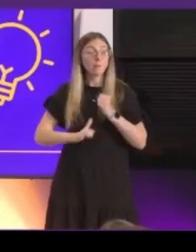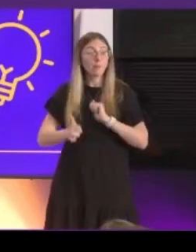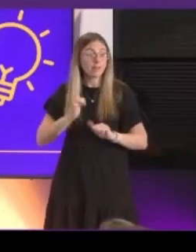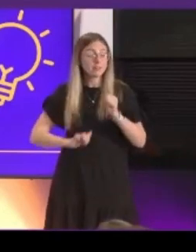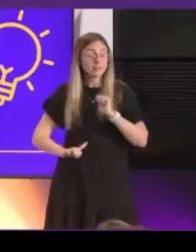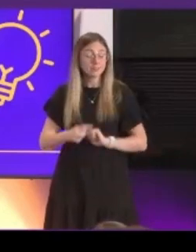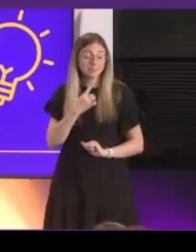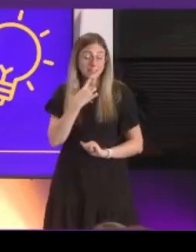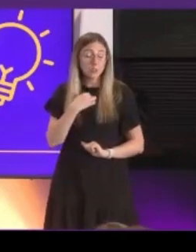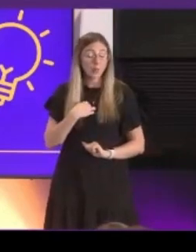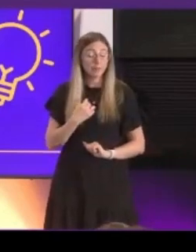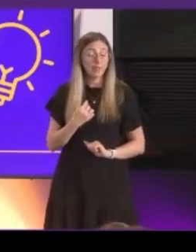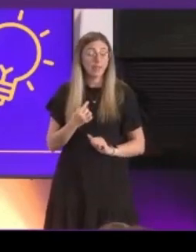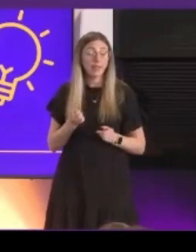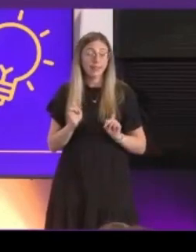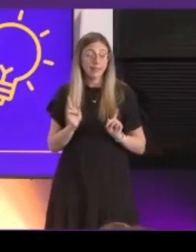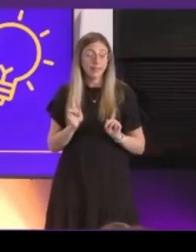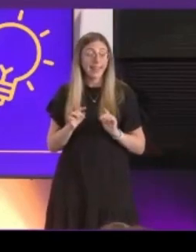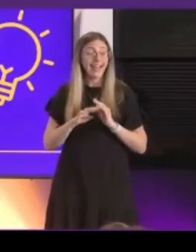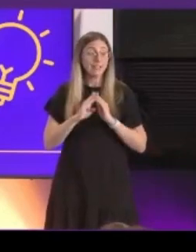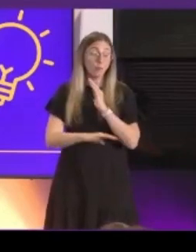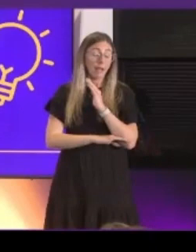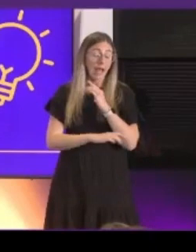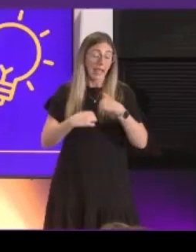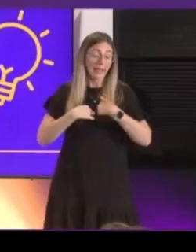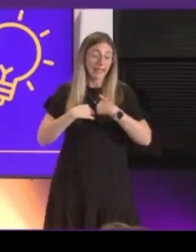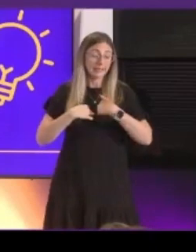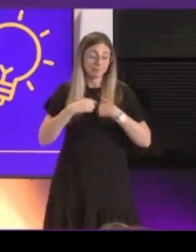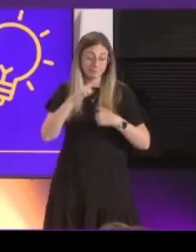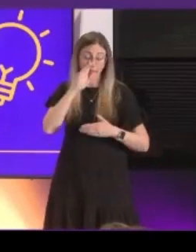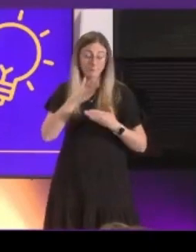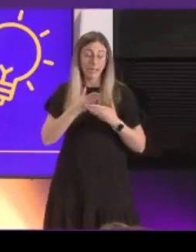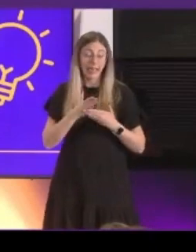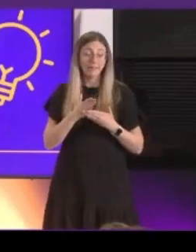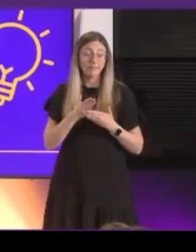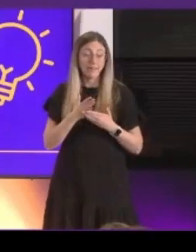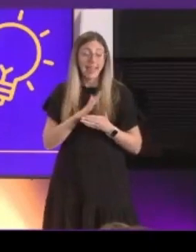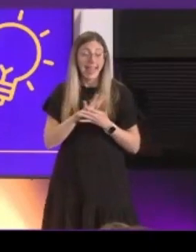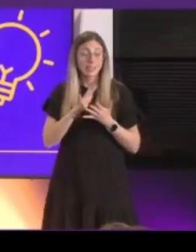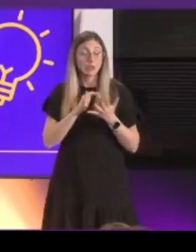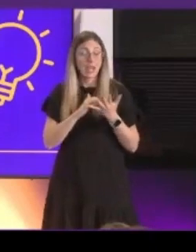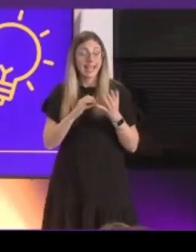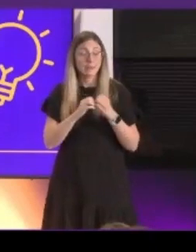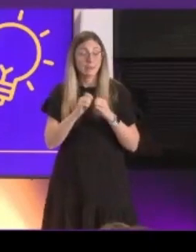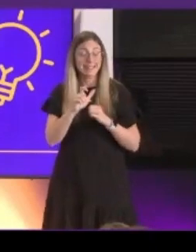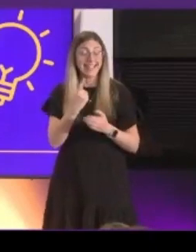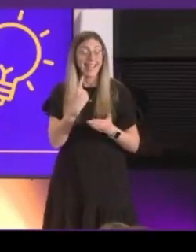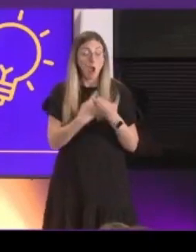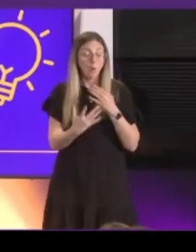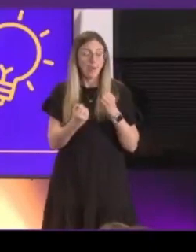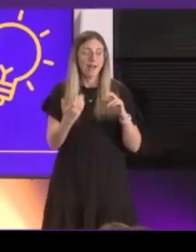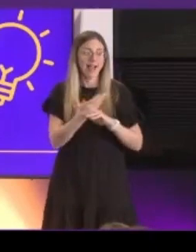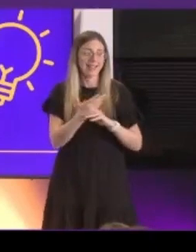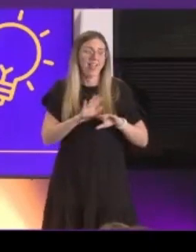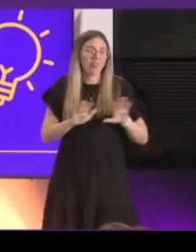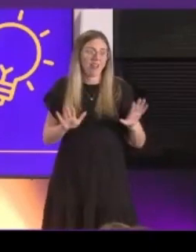"Look, Mali, actually in Dubai, I believe it may just be HSBC that I have access to, right?"